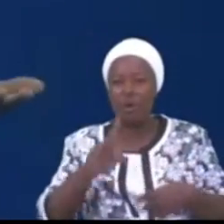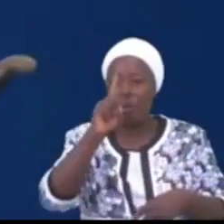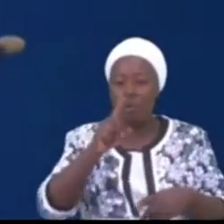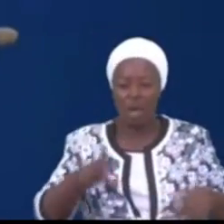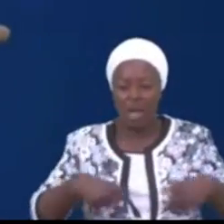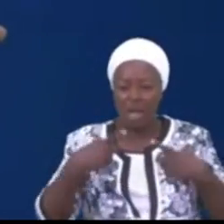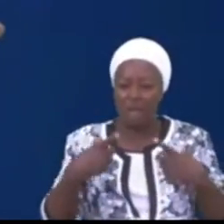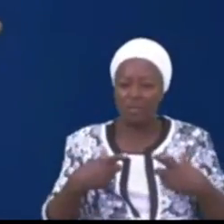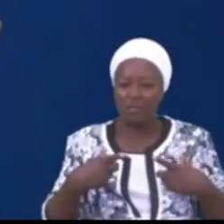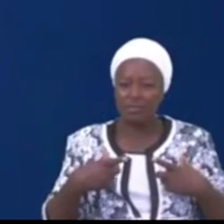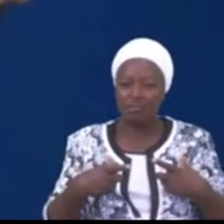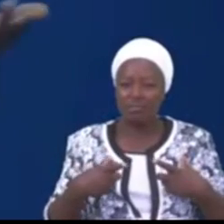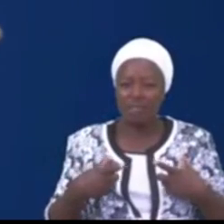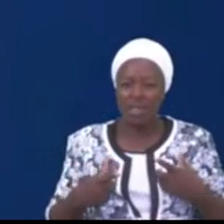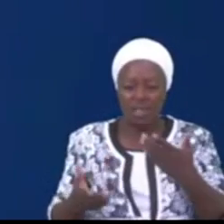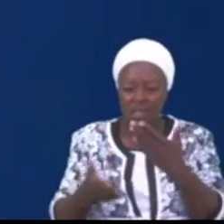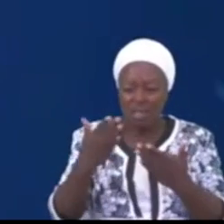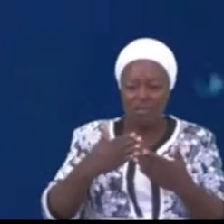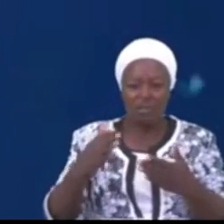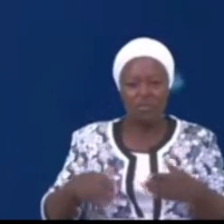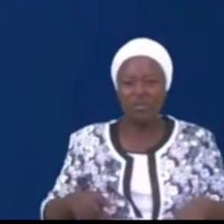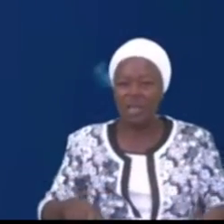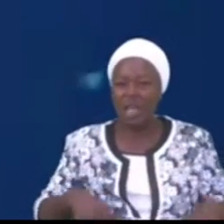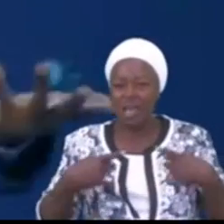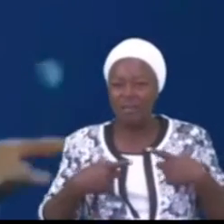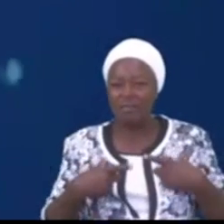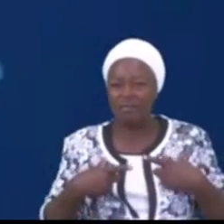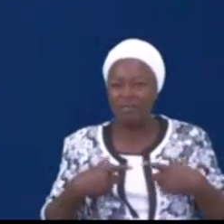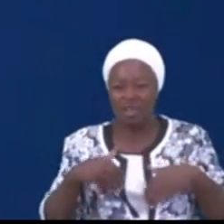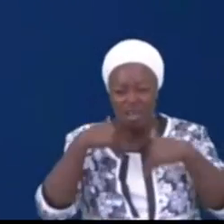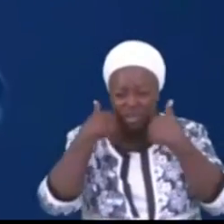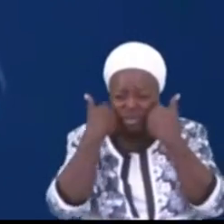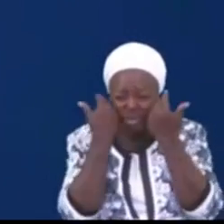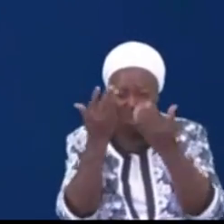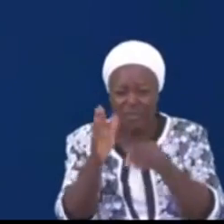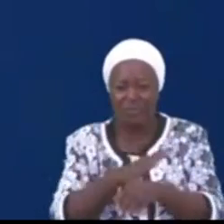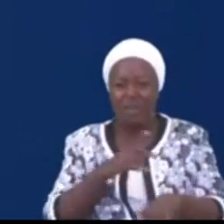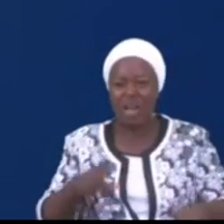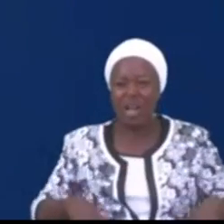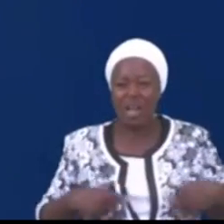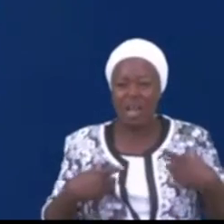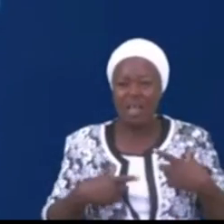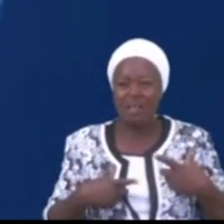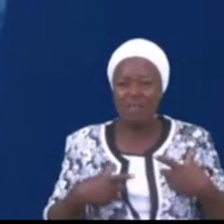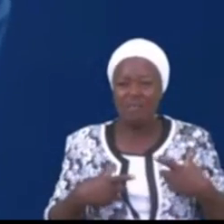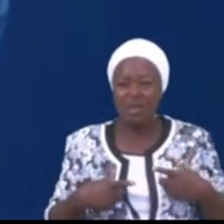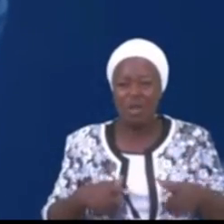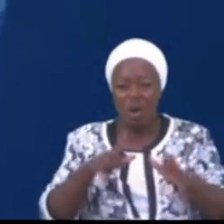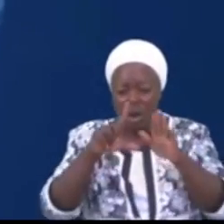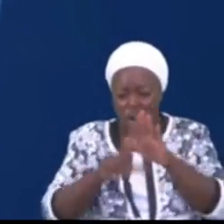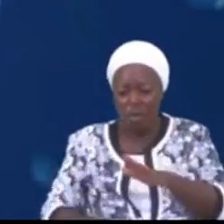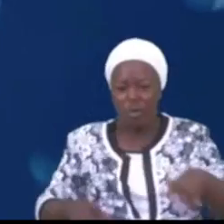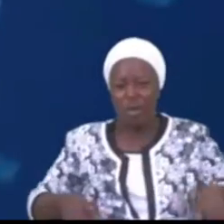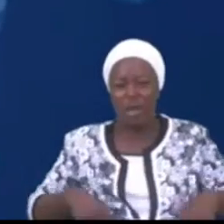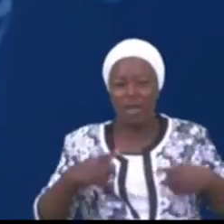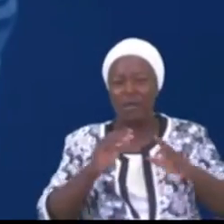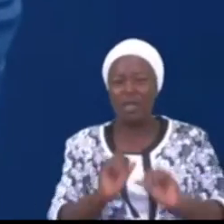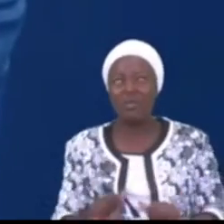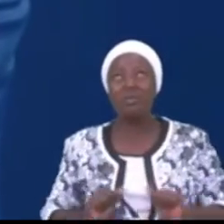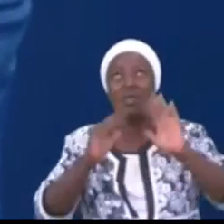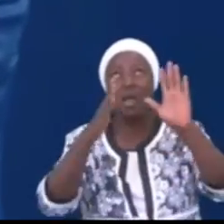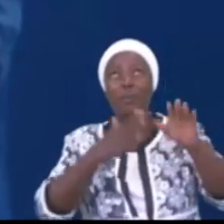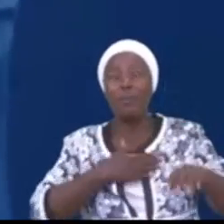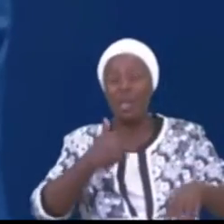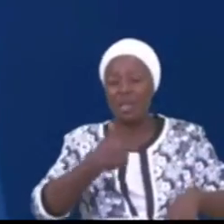depreciated life, shameful life, deficient life. I hand over my life unto you